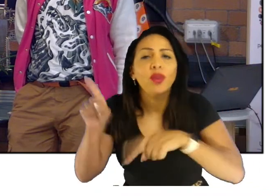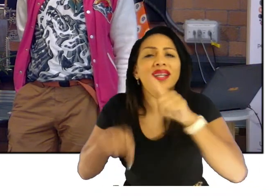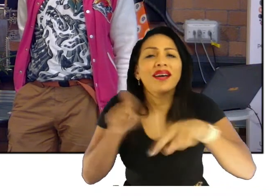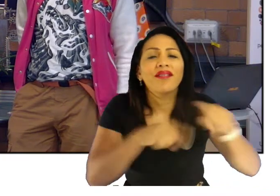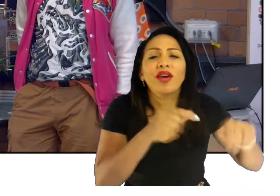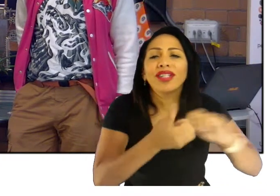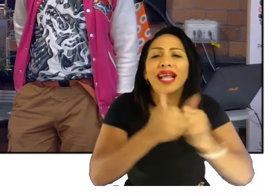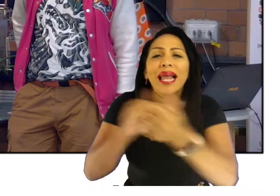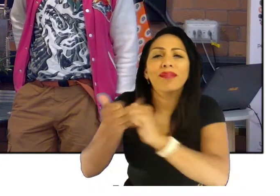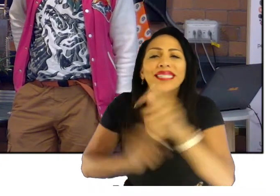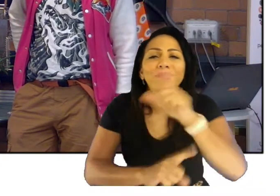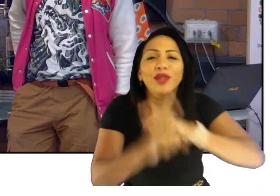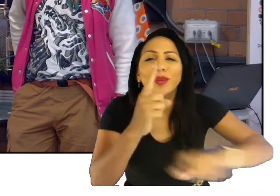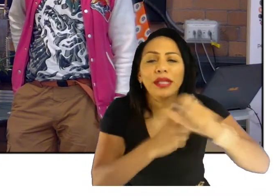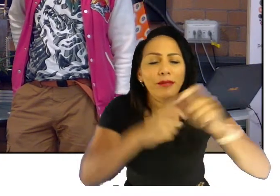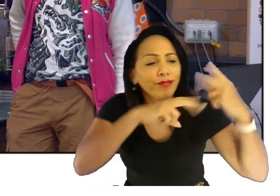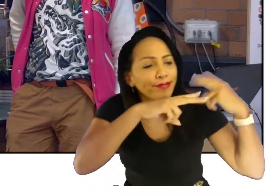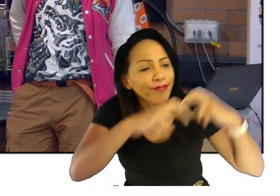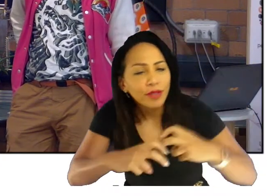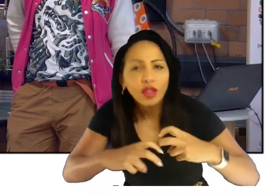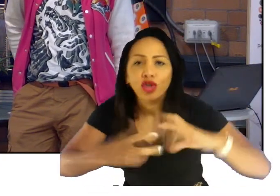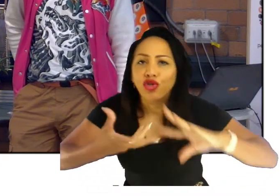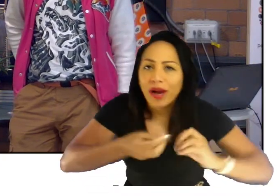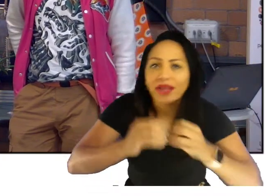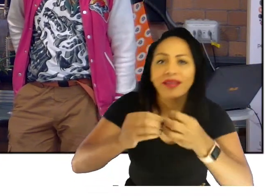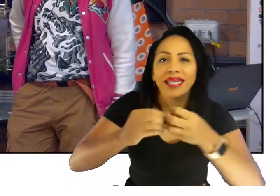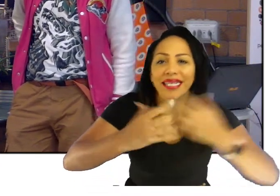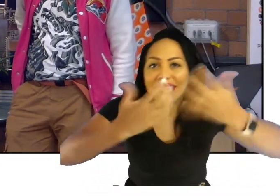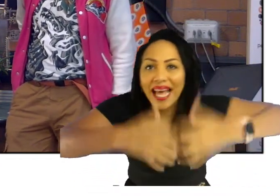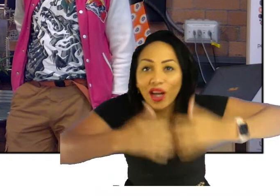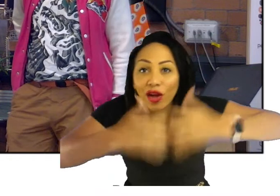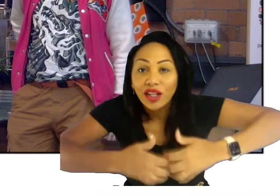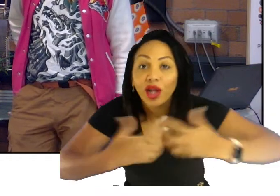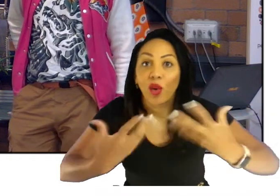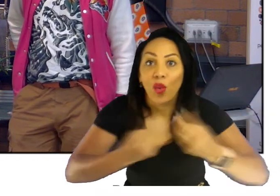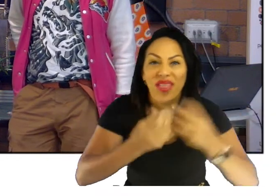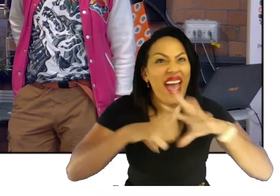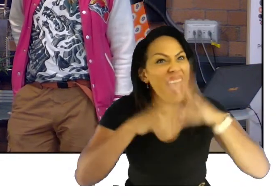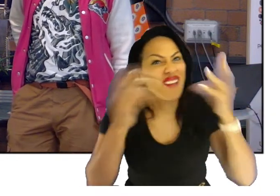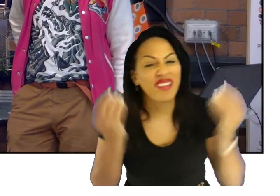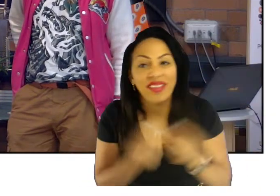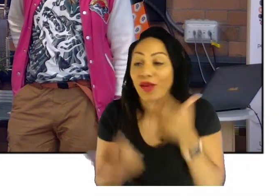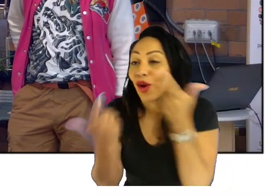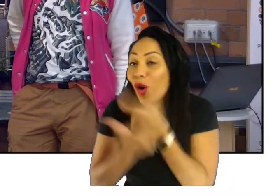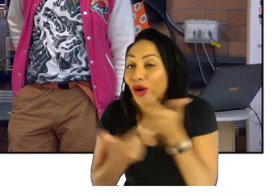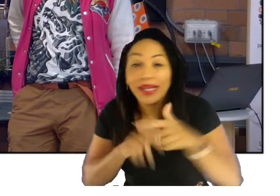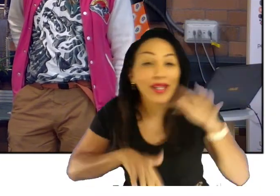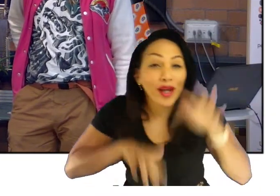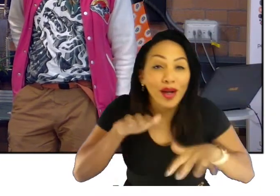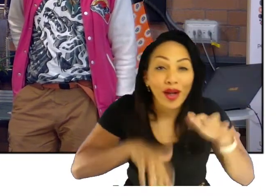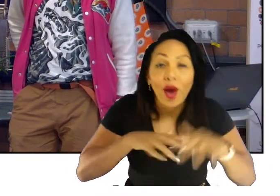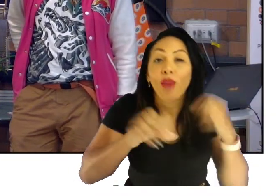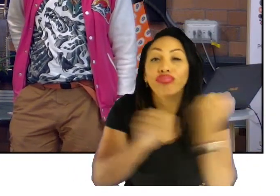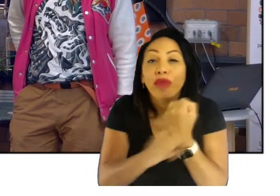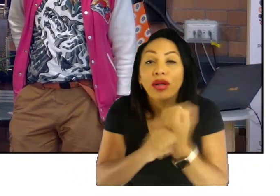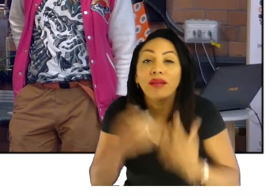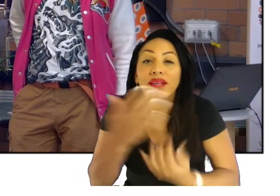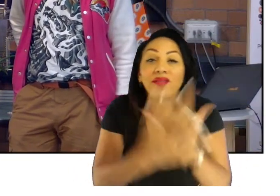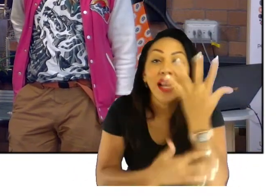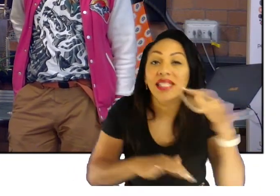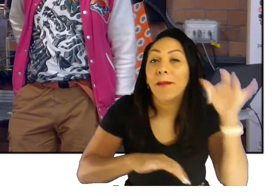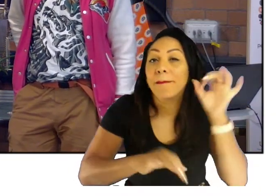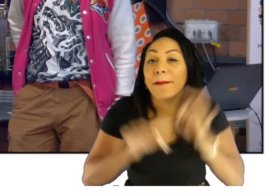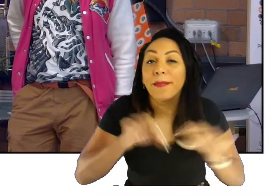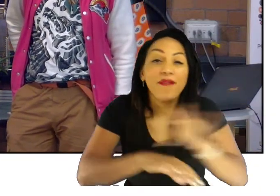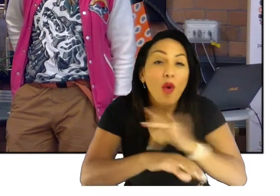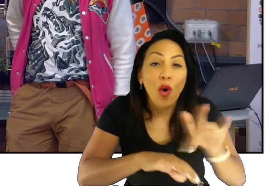collaborative community exploring creativity and technology with everything from comedy to coding and product development to performance art.